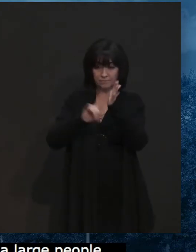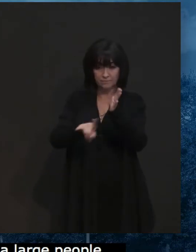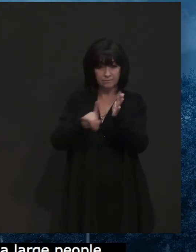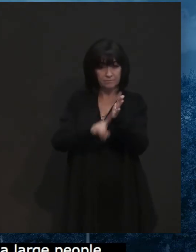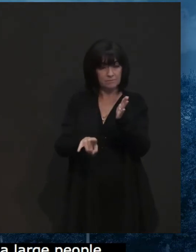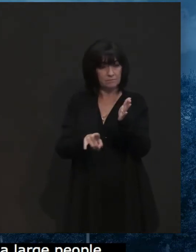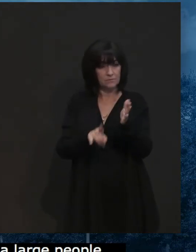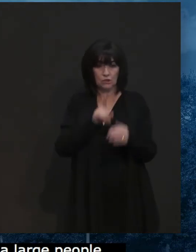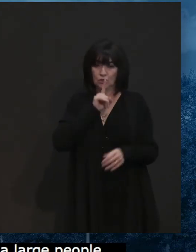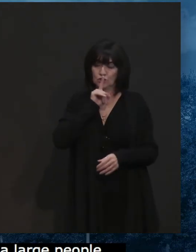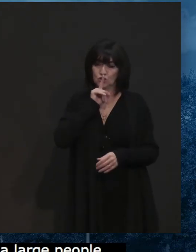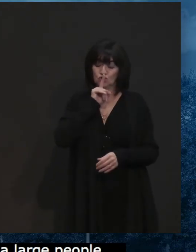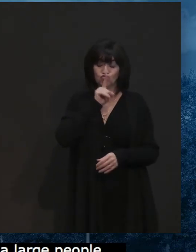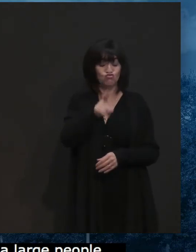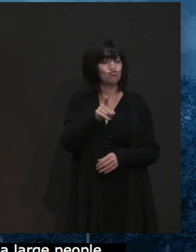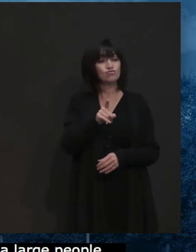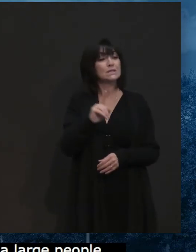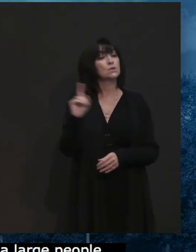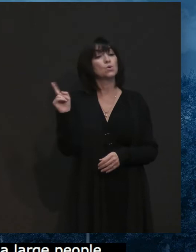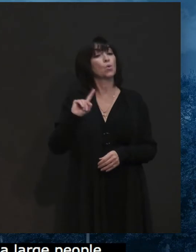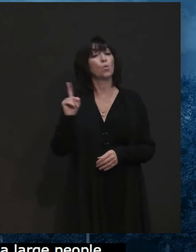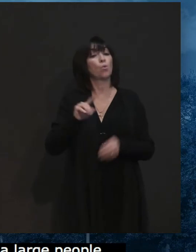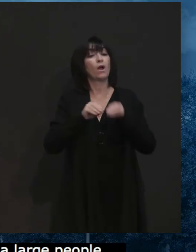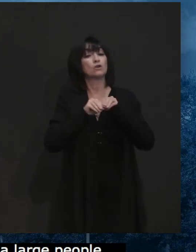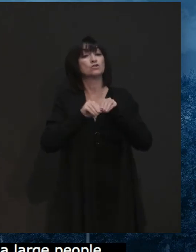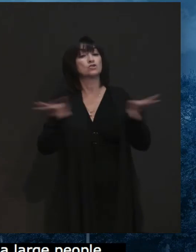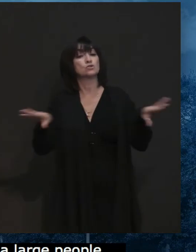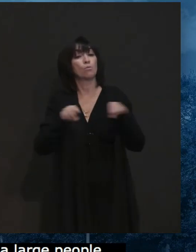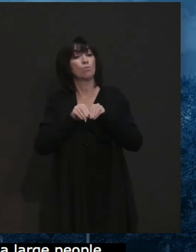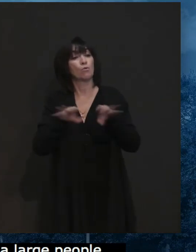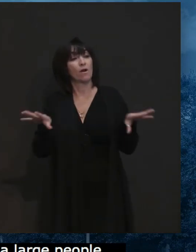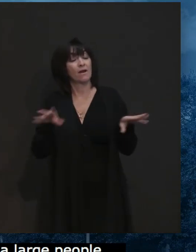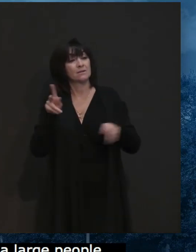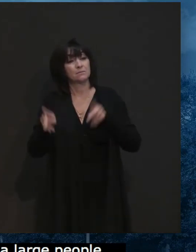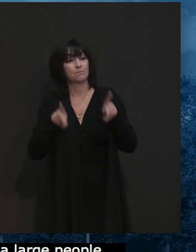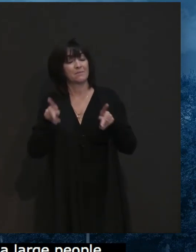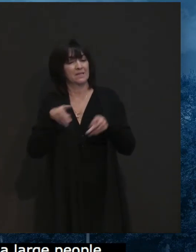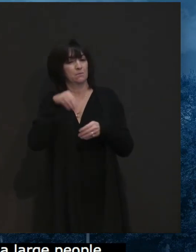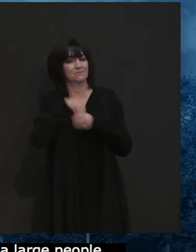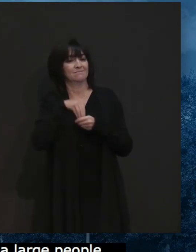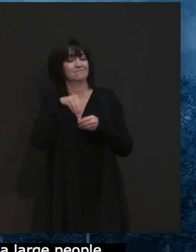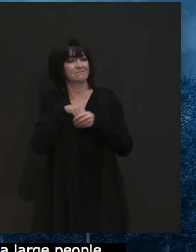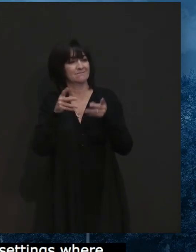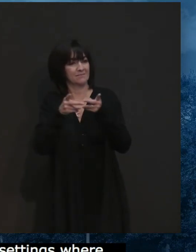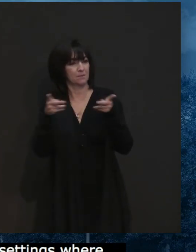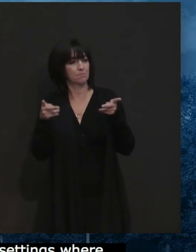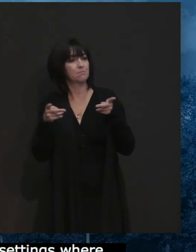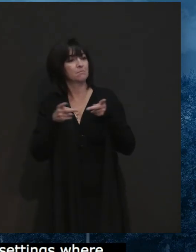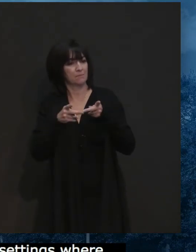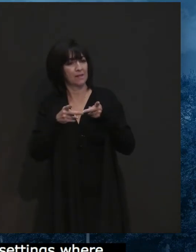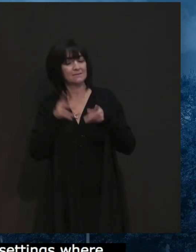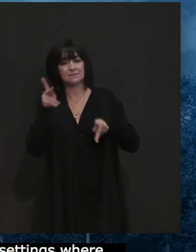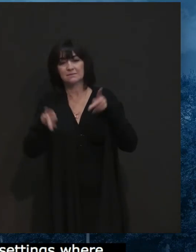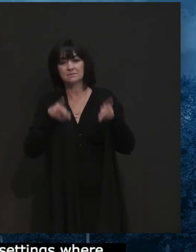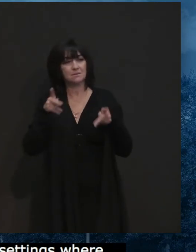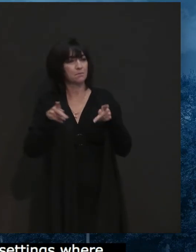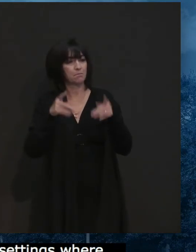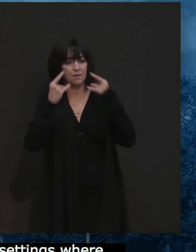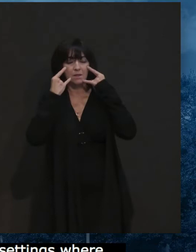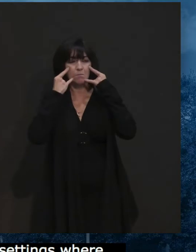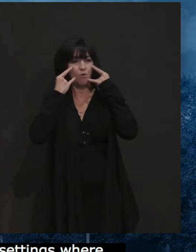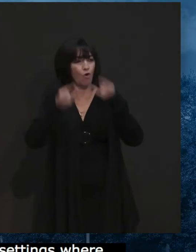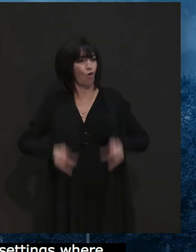really is these indoor settings where people don't have face coverings on, where that's